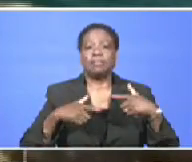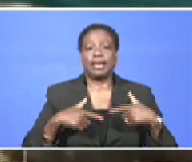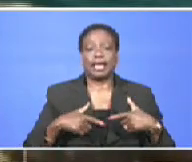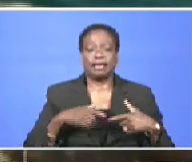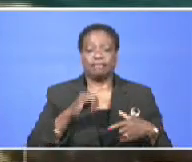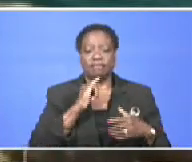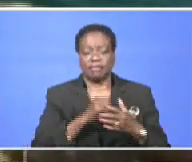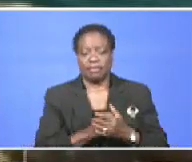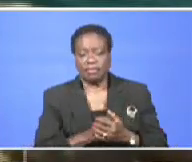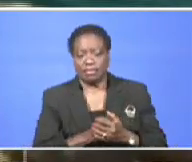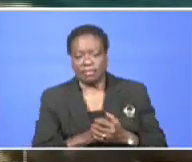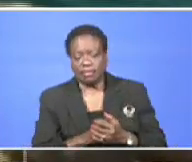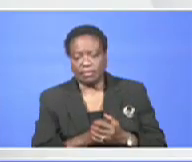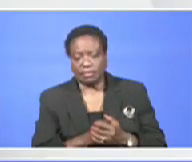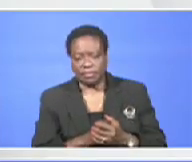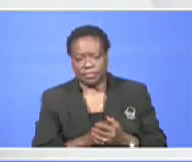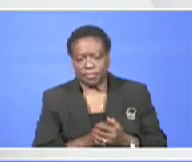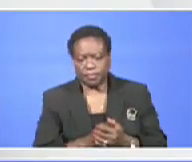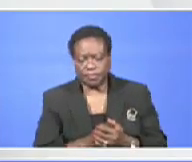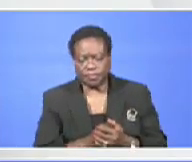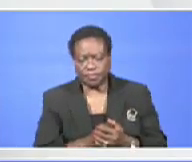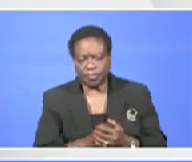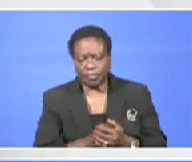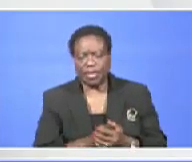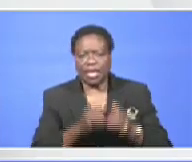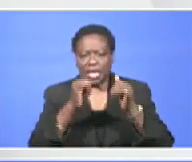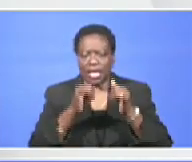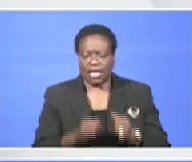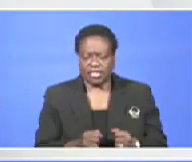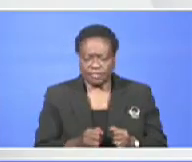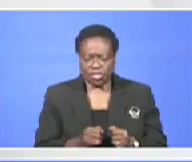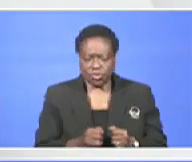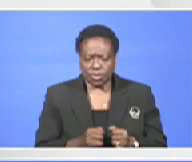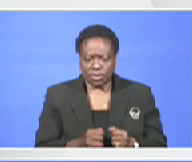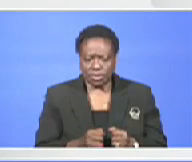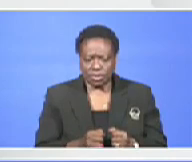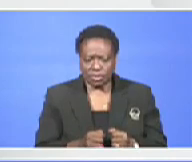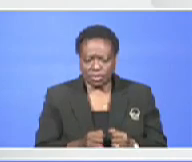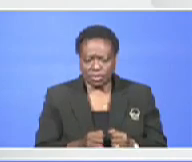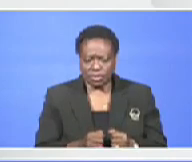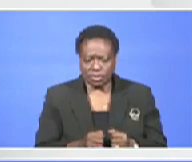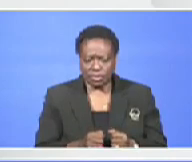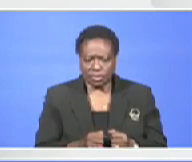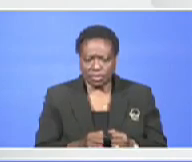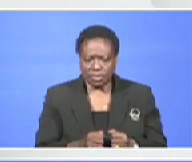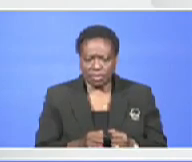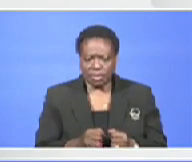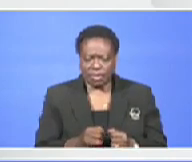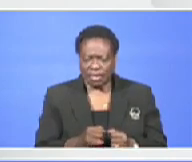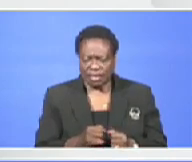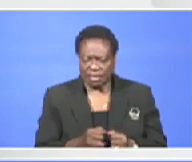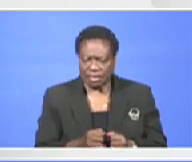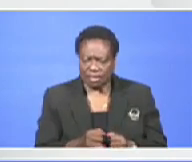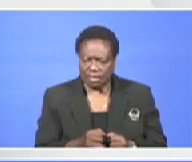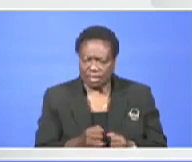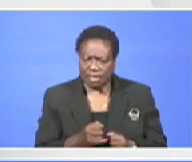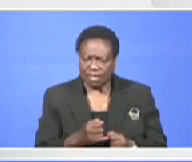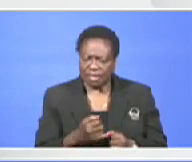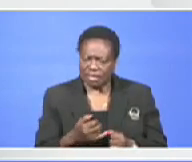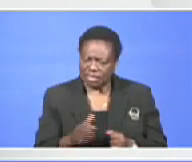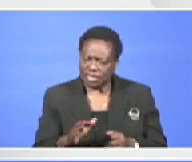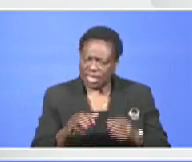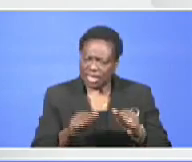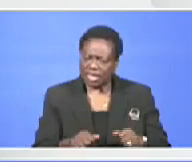danger. We welcome individuals into our shores, and they can come the legal route, and they would be